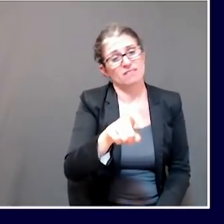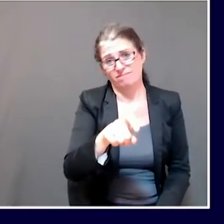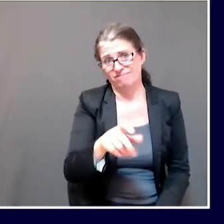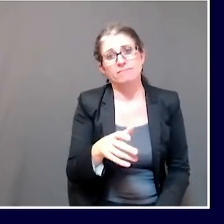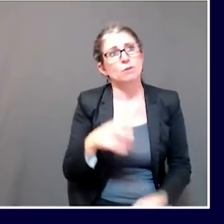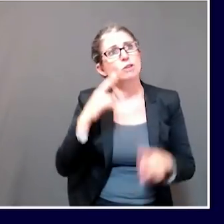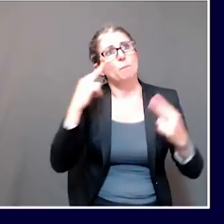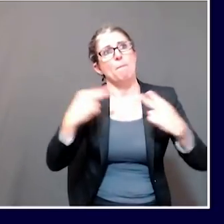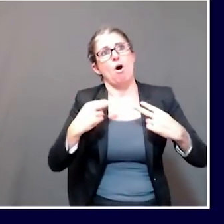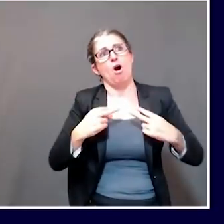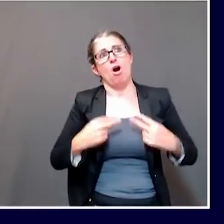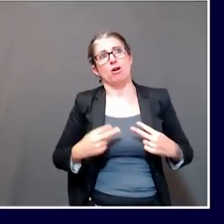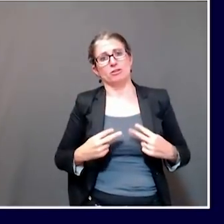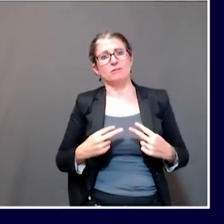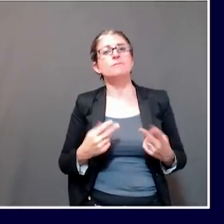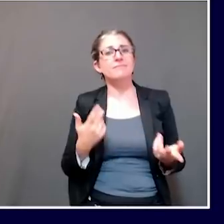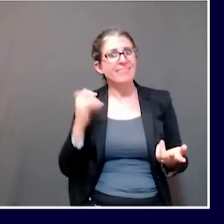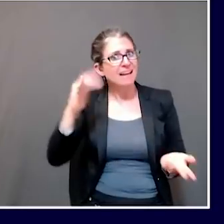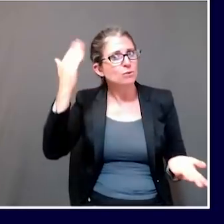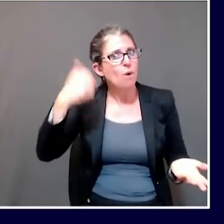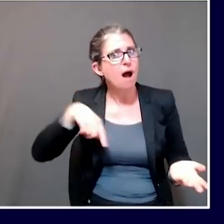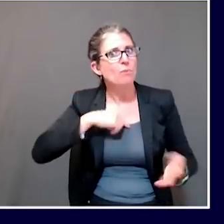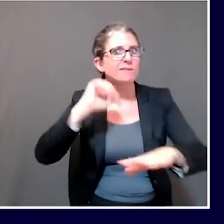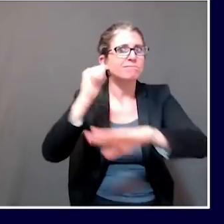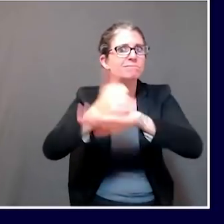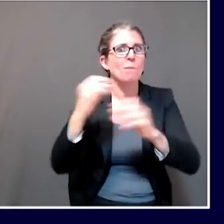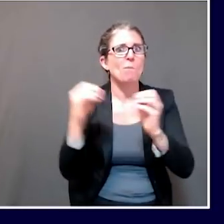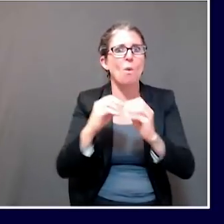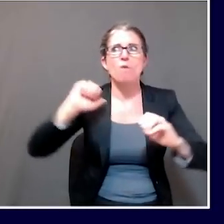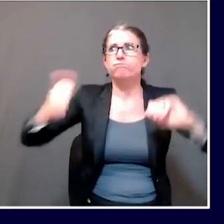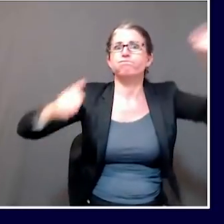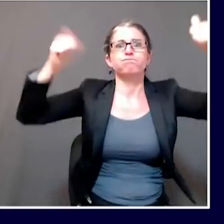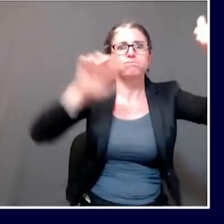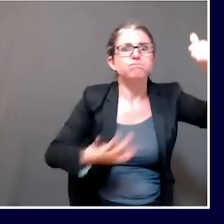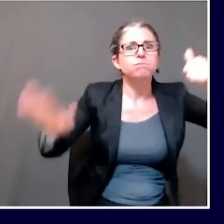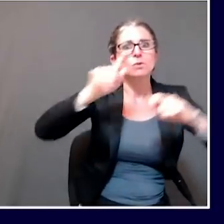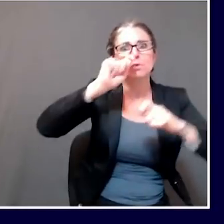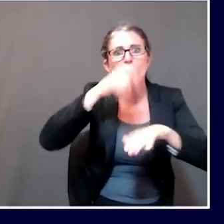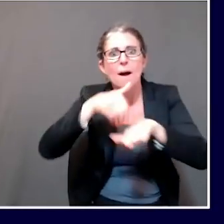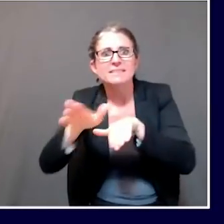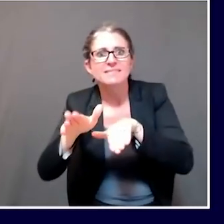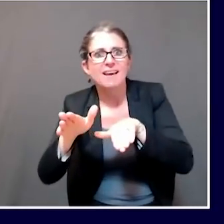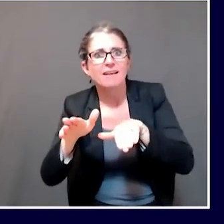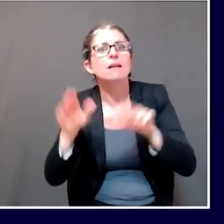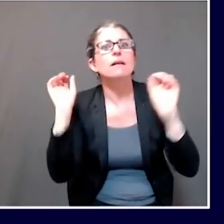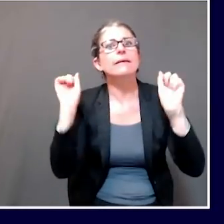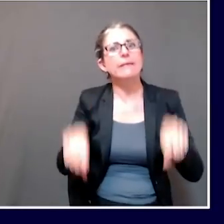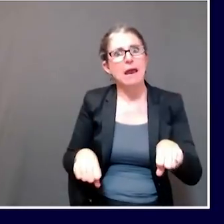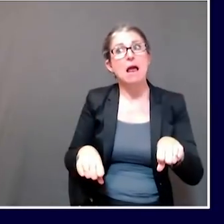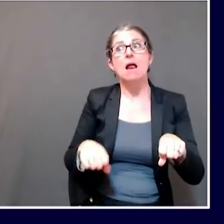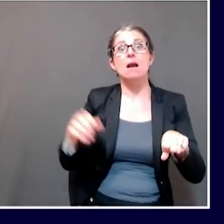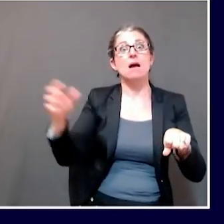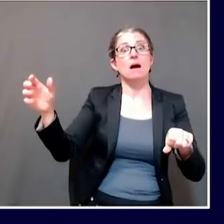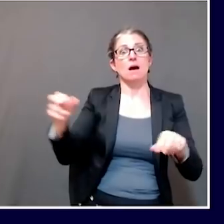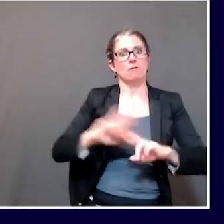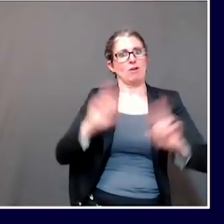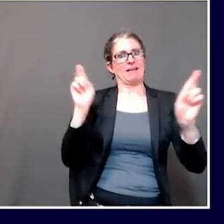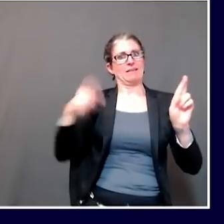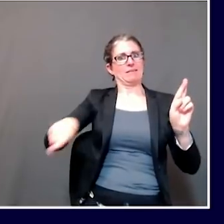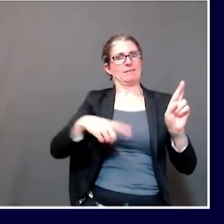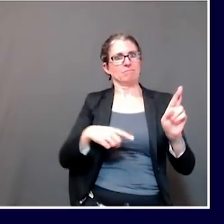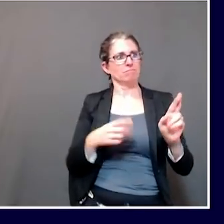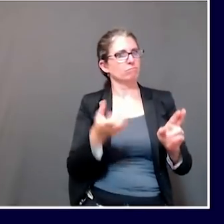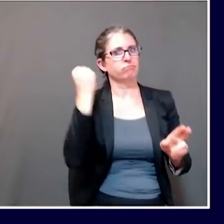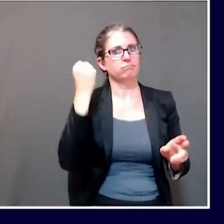goals of the swab and send site is exactly for folks that you described, individuals that are coming to Maine from areas of the